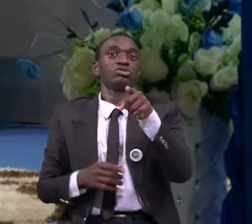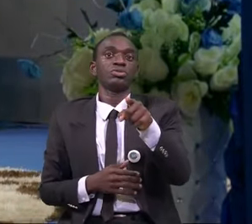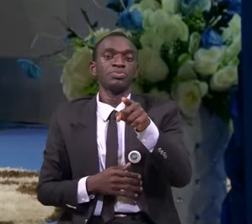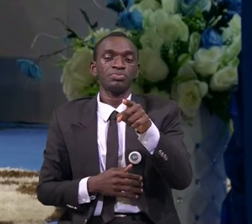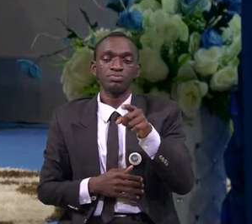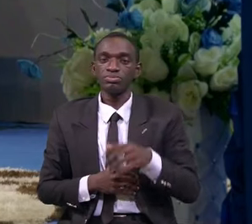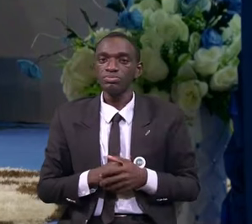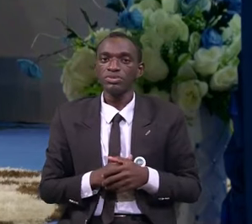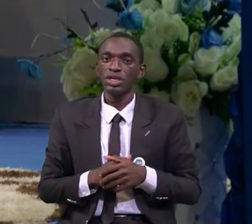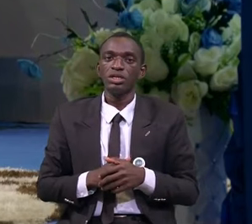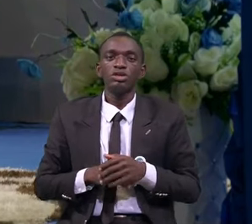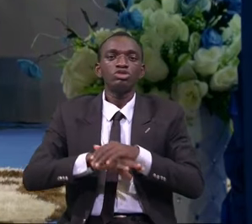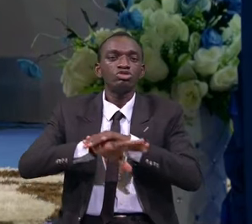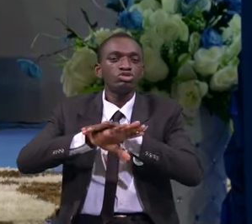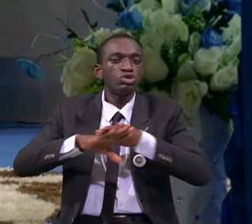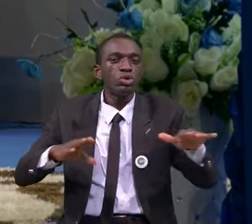Weep not,